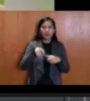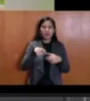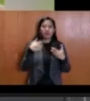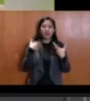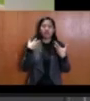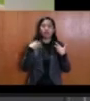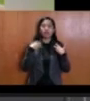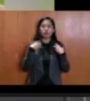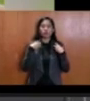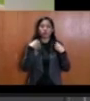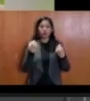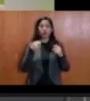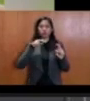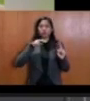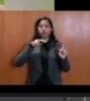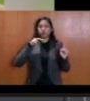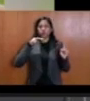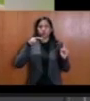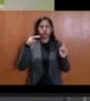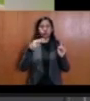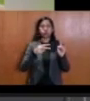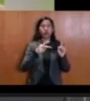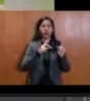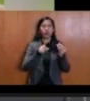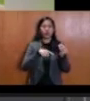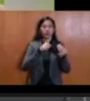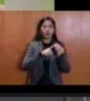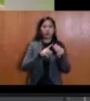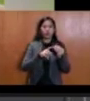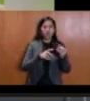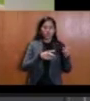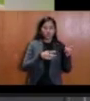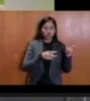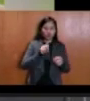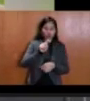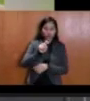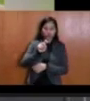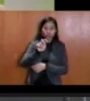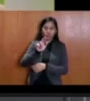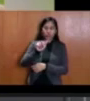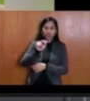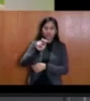oversight over our transmission system. We should pursue